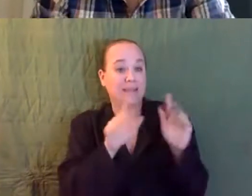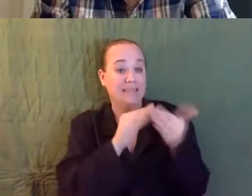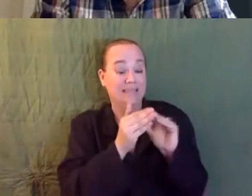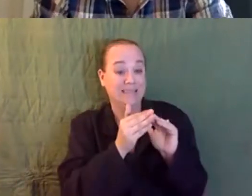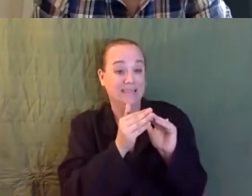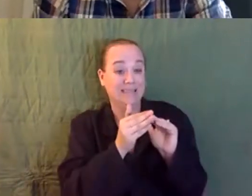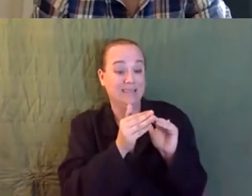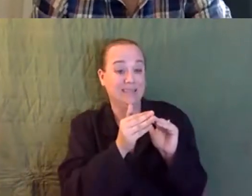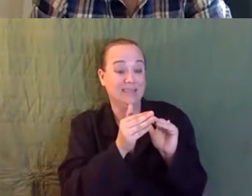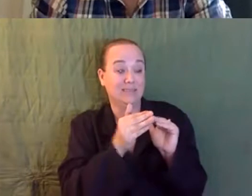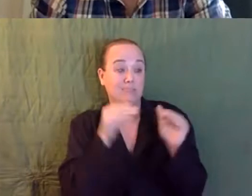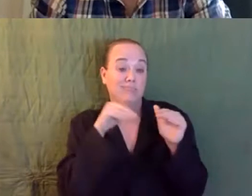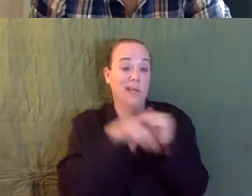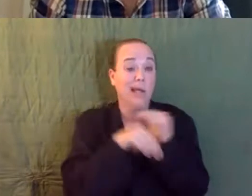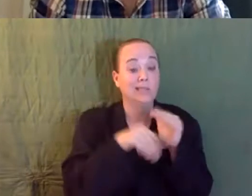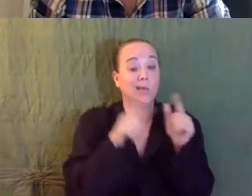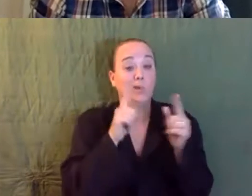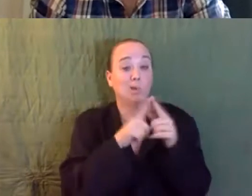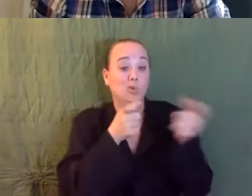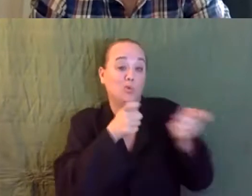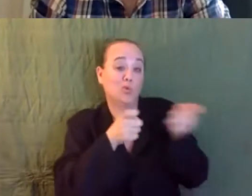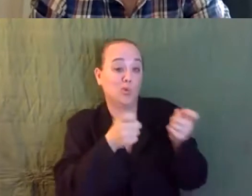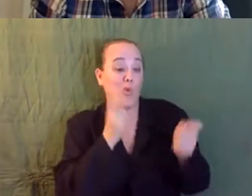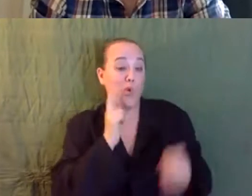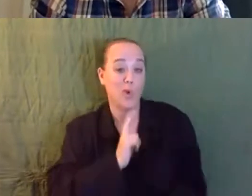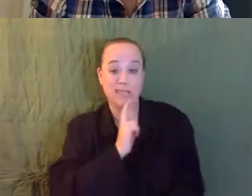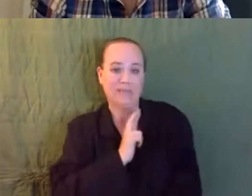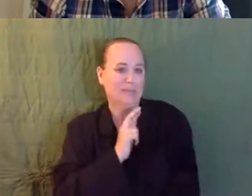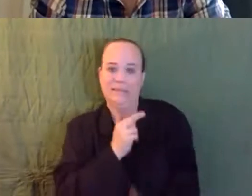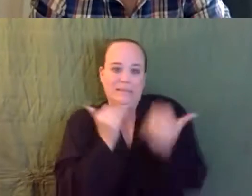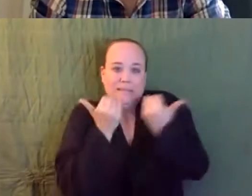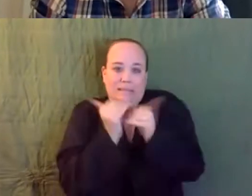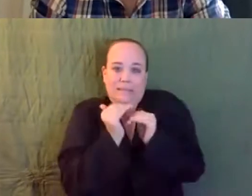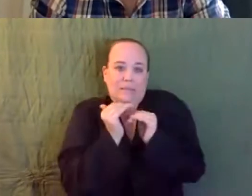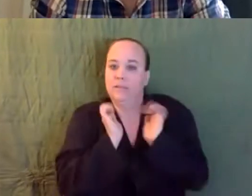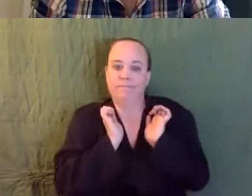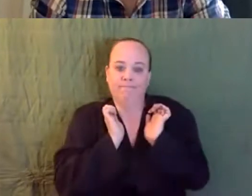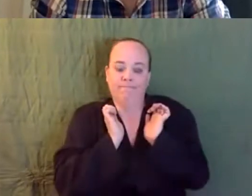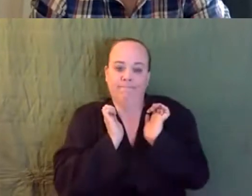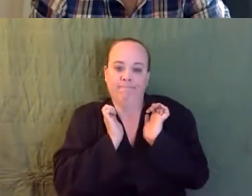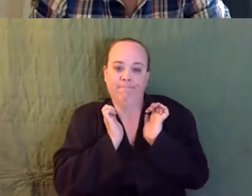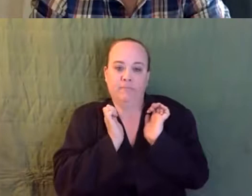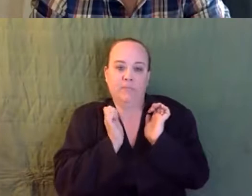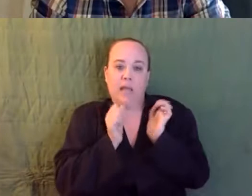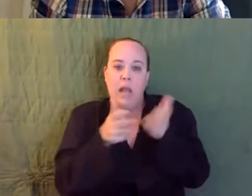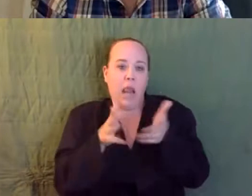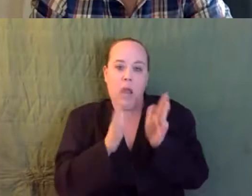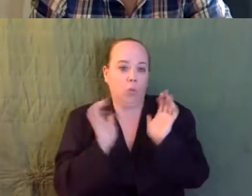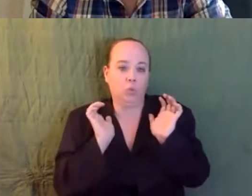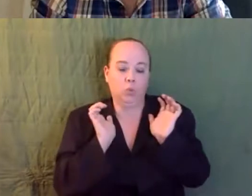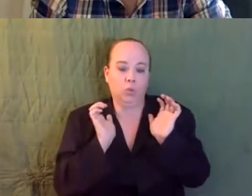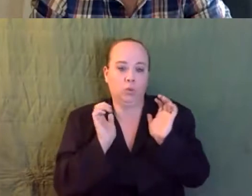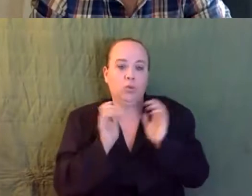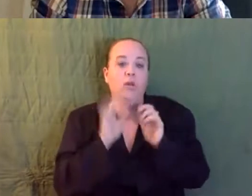jurisdiction on the issue of restaurants specifically would be quite limited. There are, the